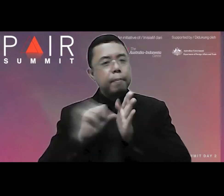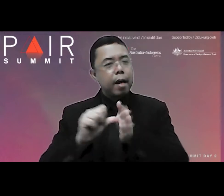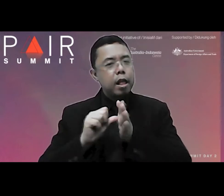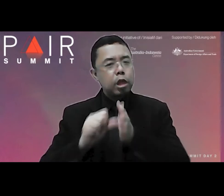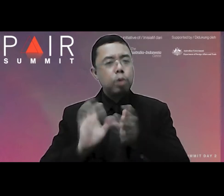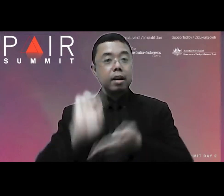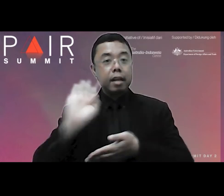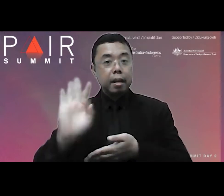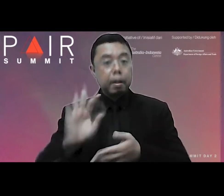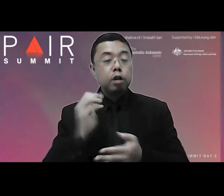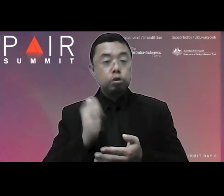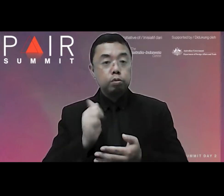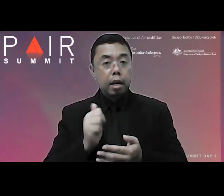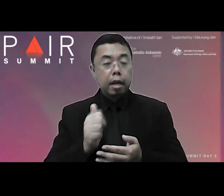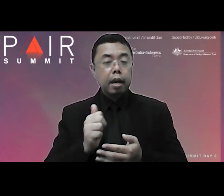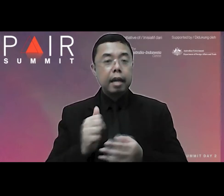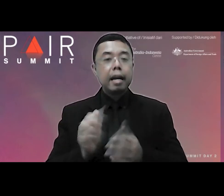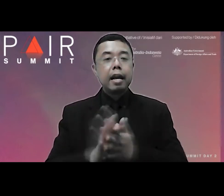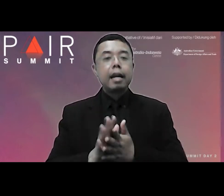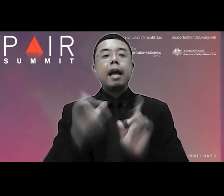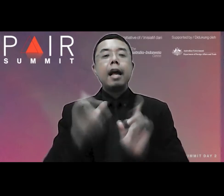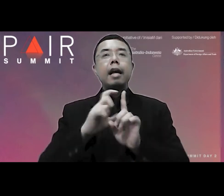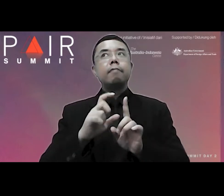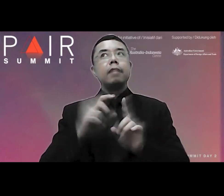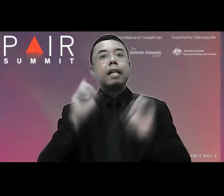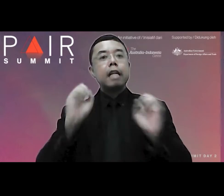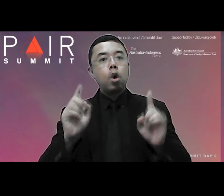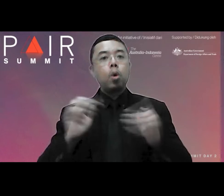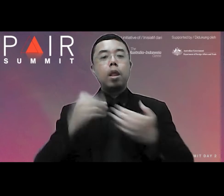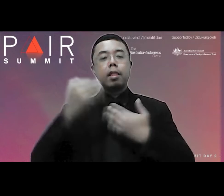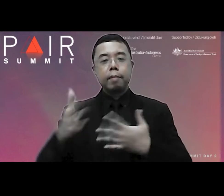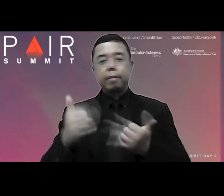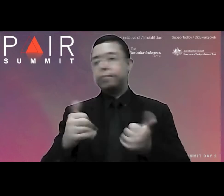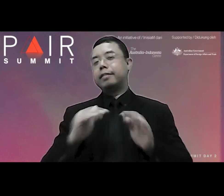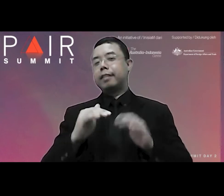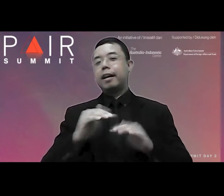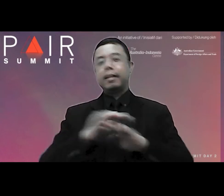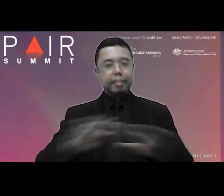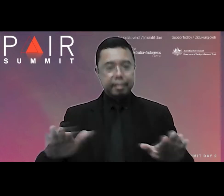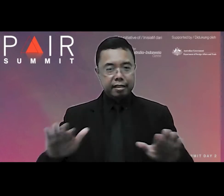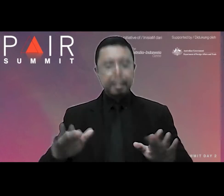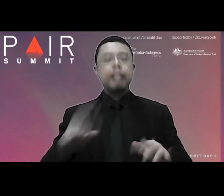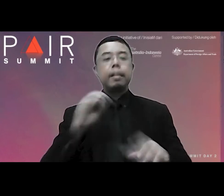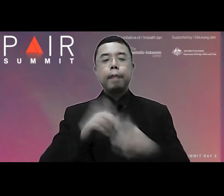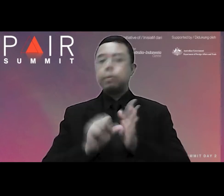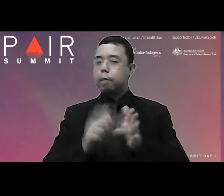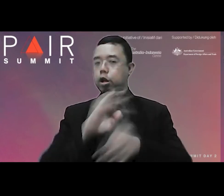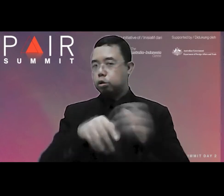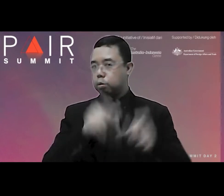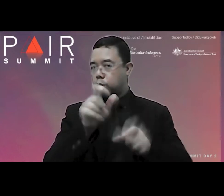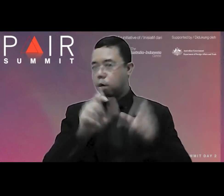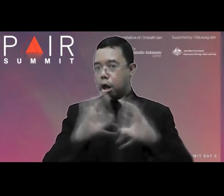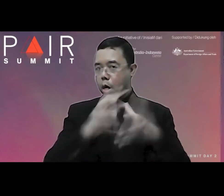and that the data is handled in a way that helps everyone. Now, we are going to take questions, so don't worry, you will get a chance to